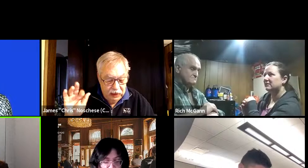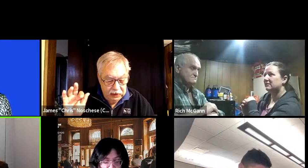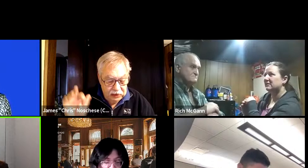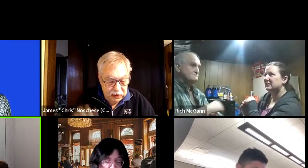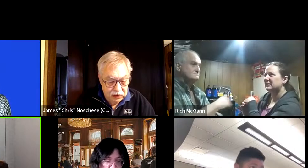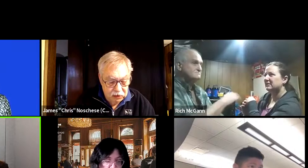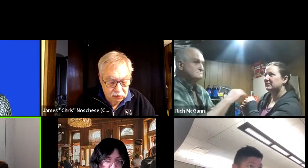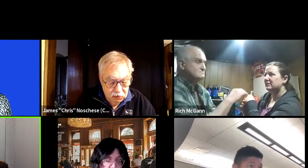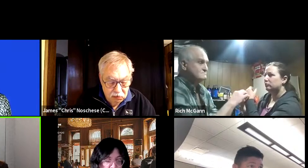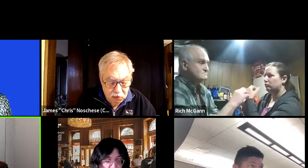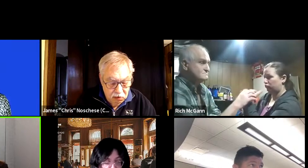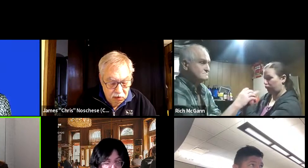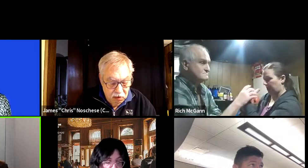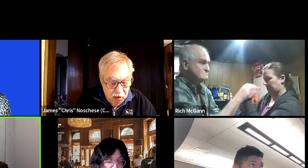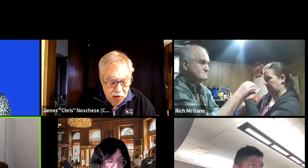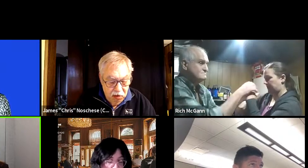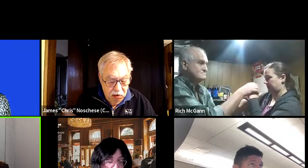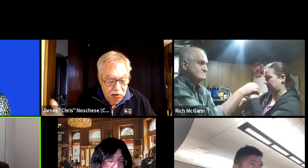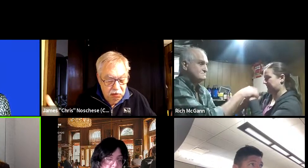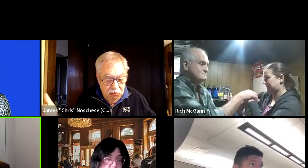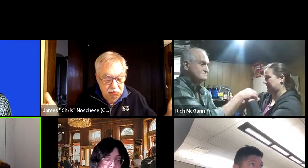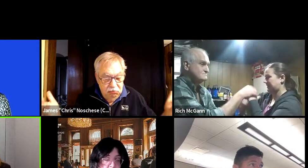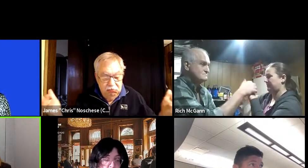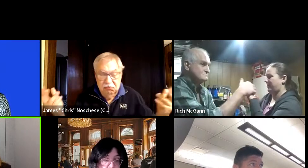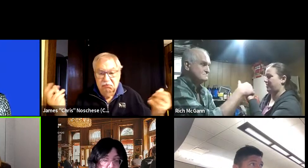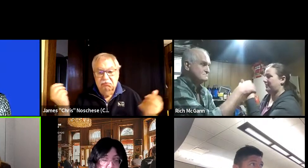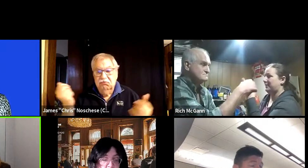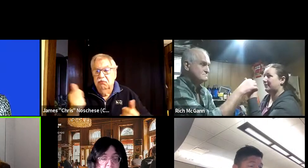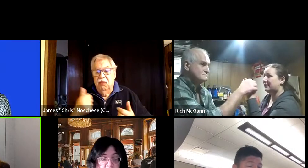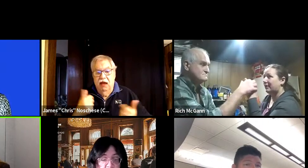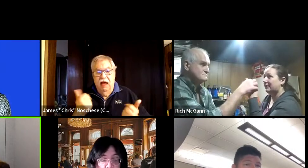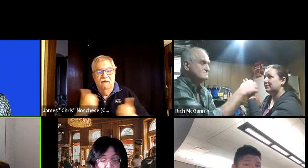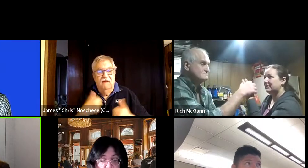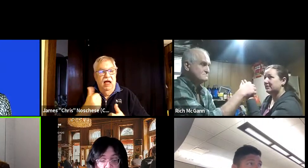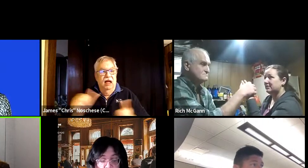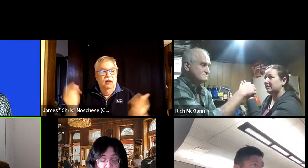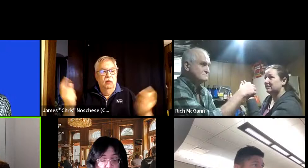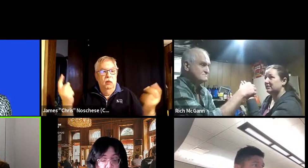It looks like the time is now 3:19.